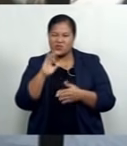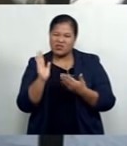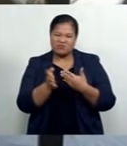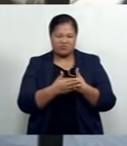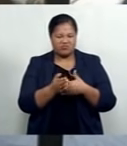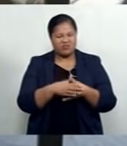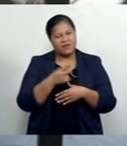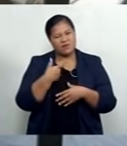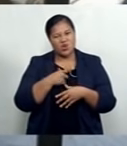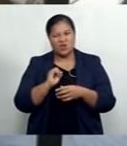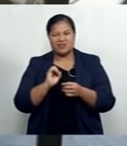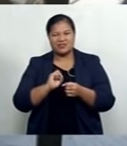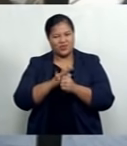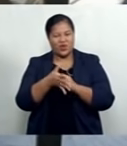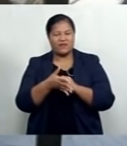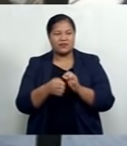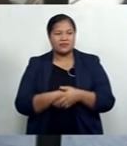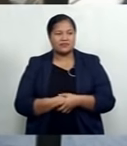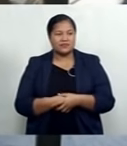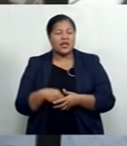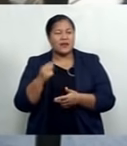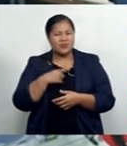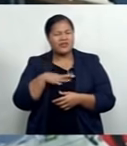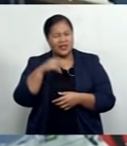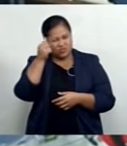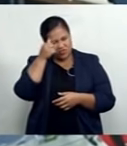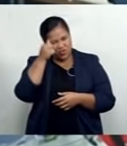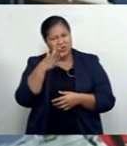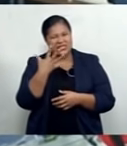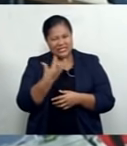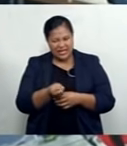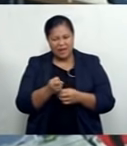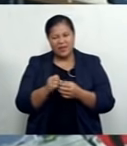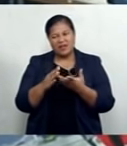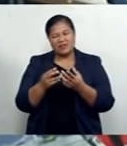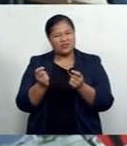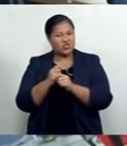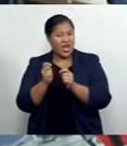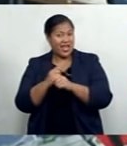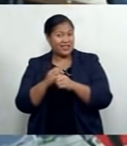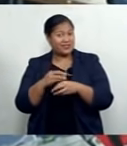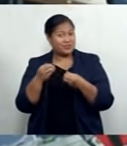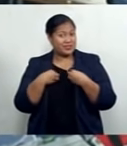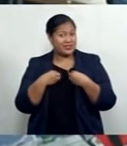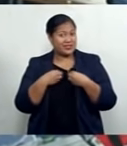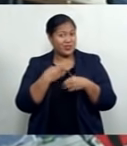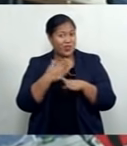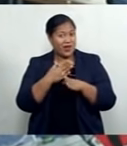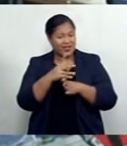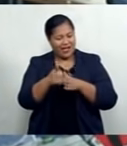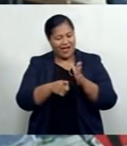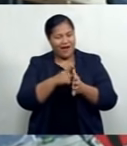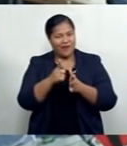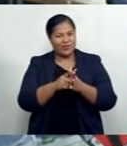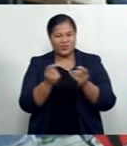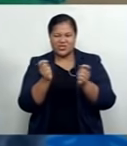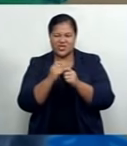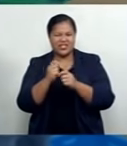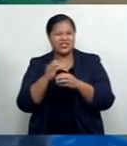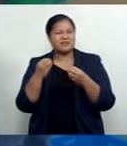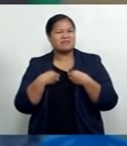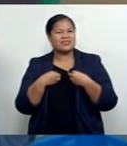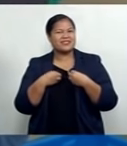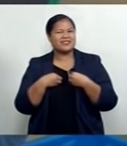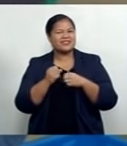downturn in business. I do know a lot of them have restructured the business operating hours or restructured the business models to